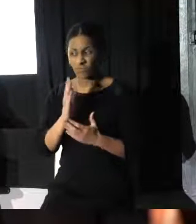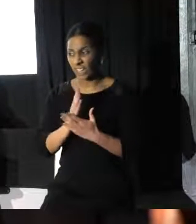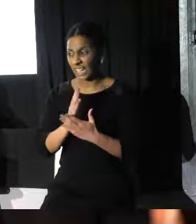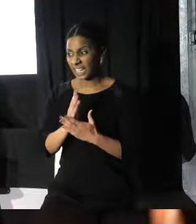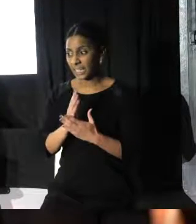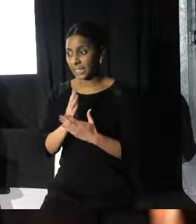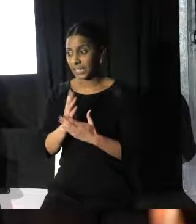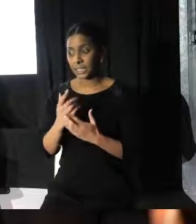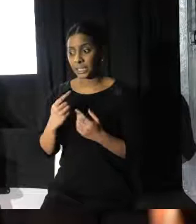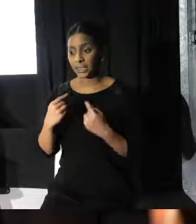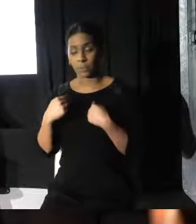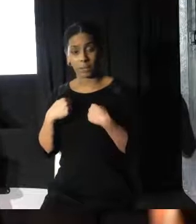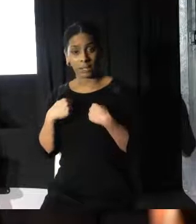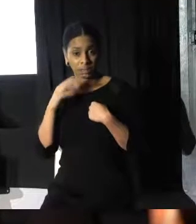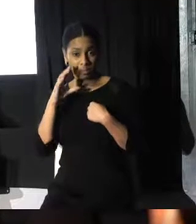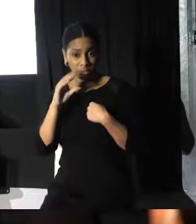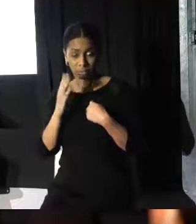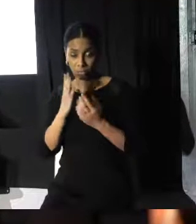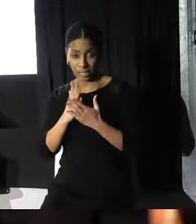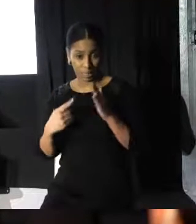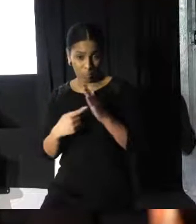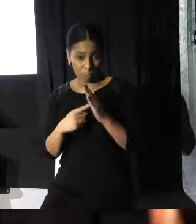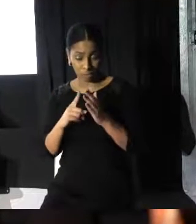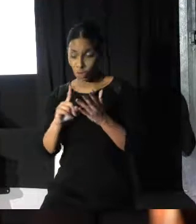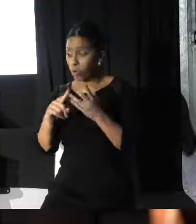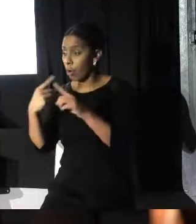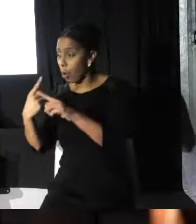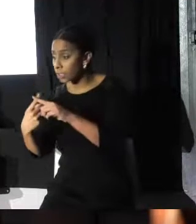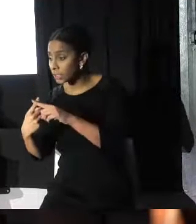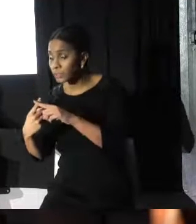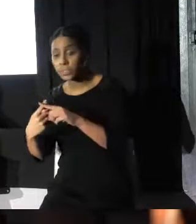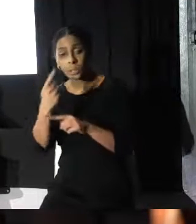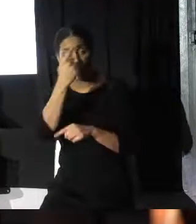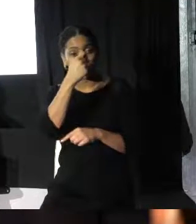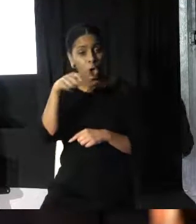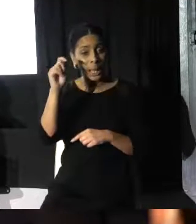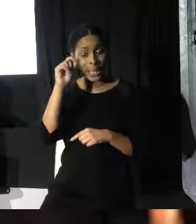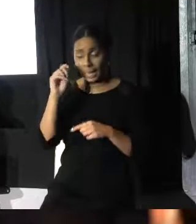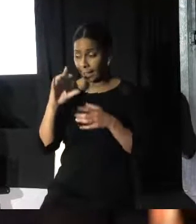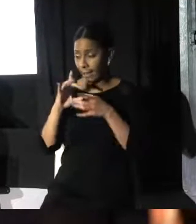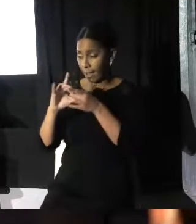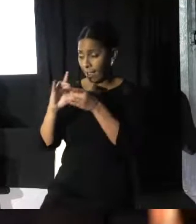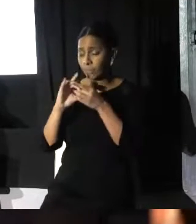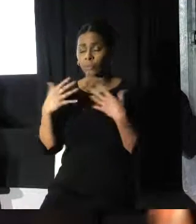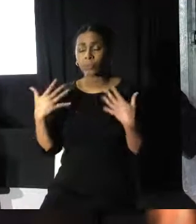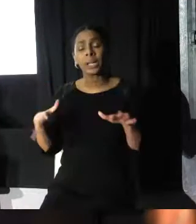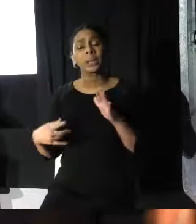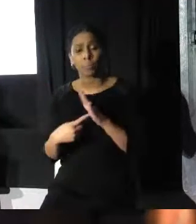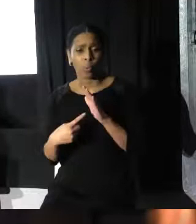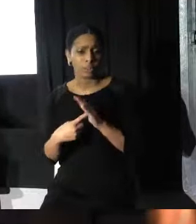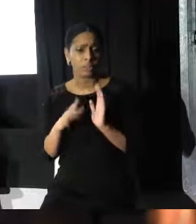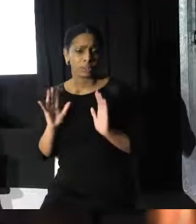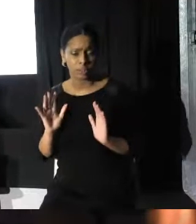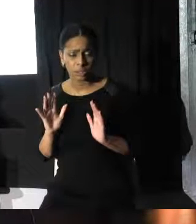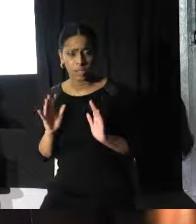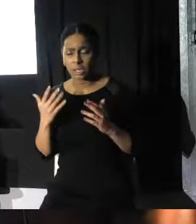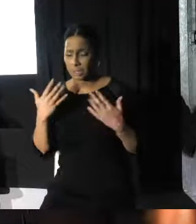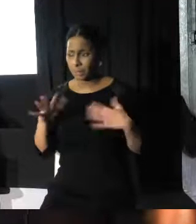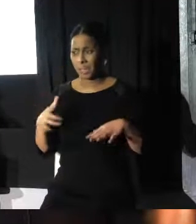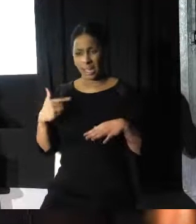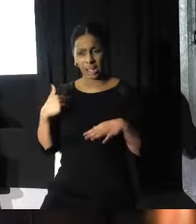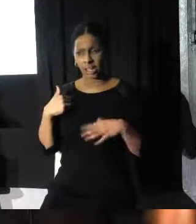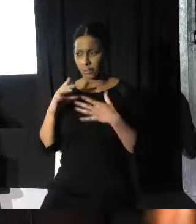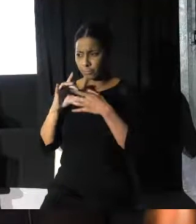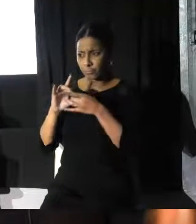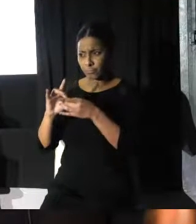the Oxford-Berlin alliance has been. So the University of Oxford is incredible. We've been building this alliance with